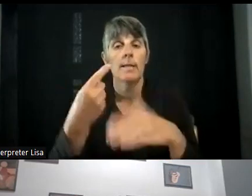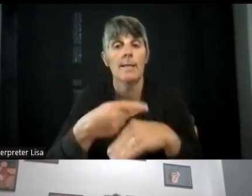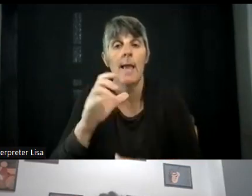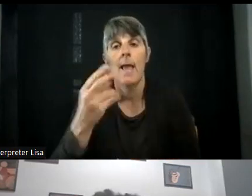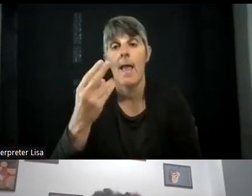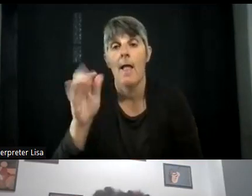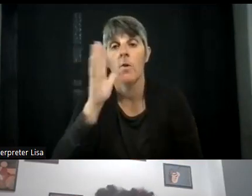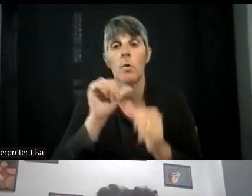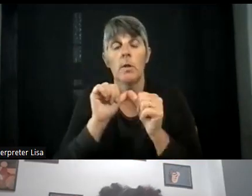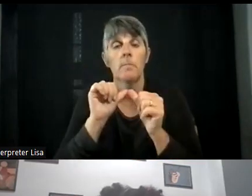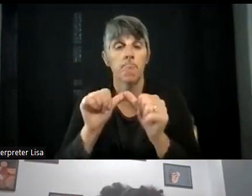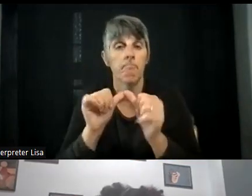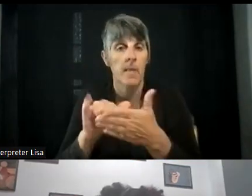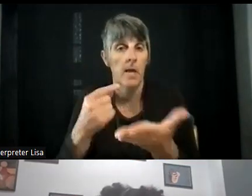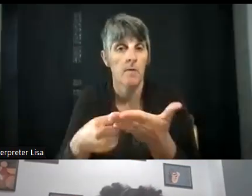kind of lead us through that.